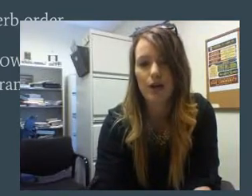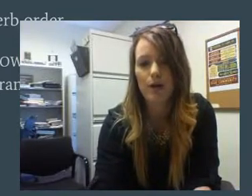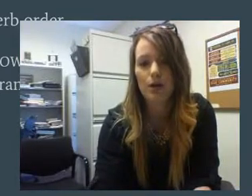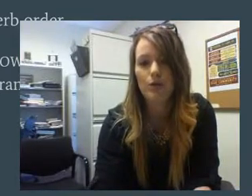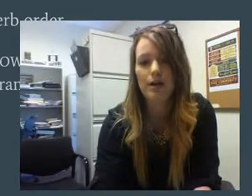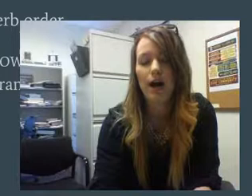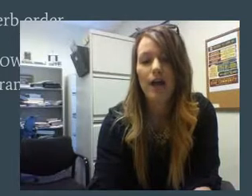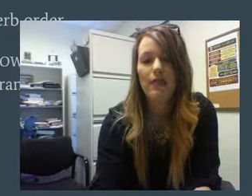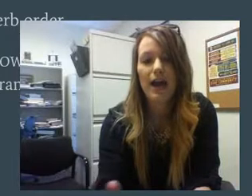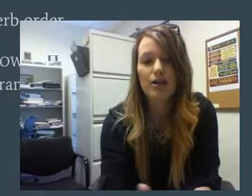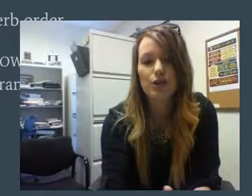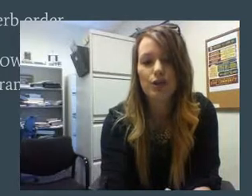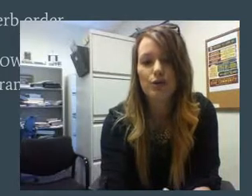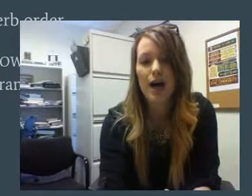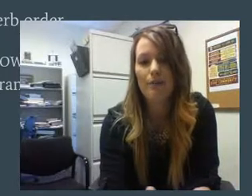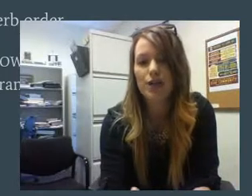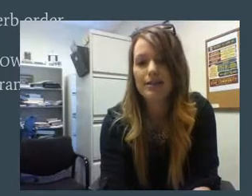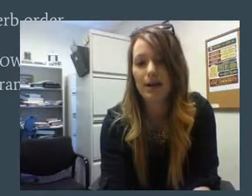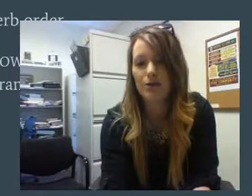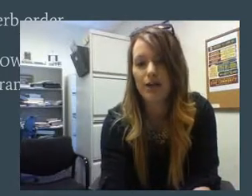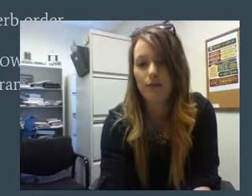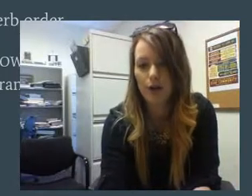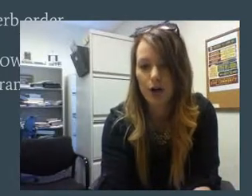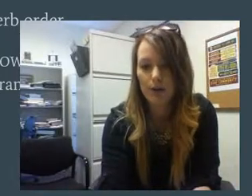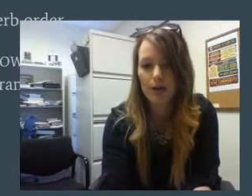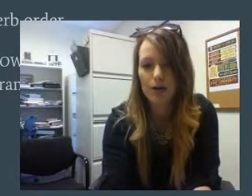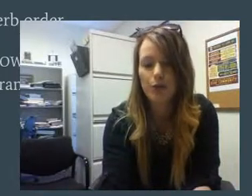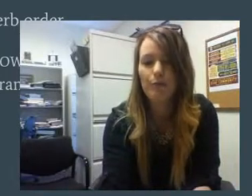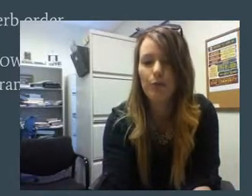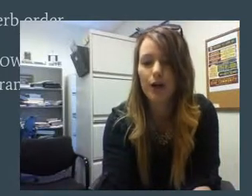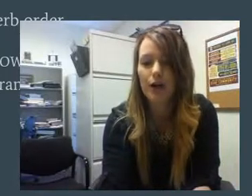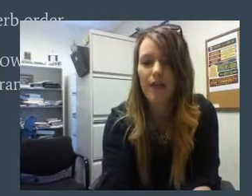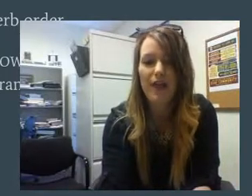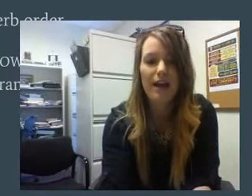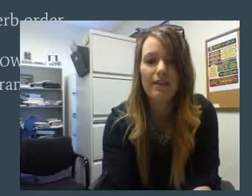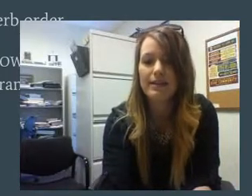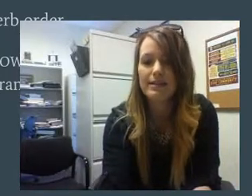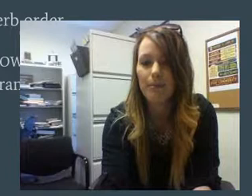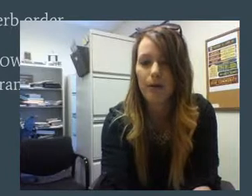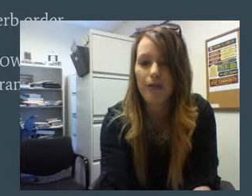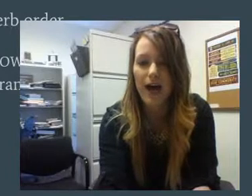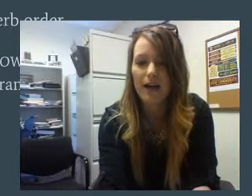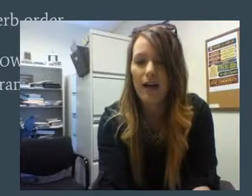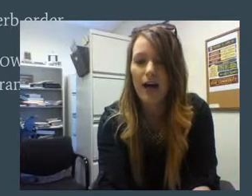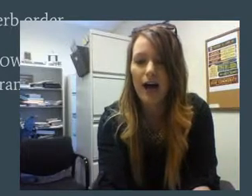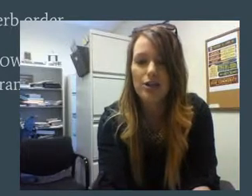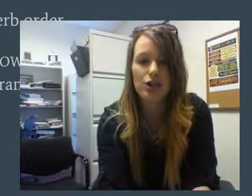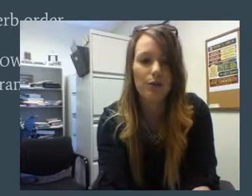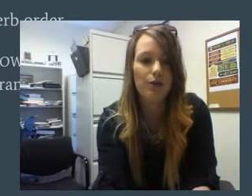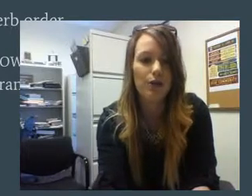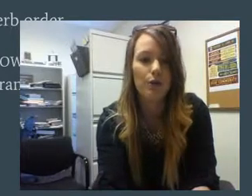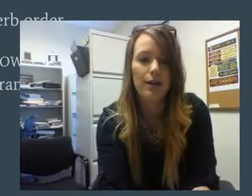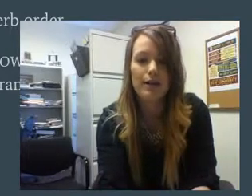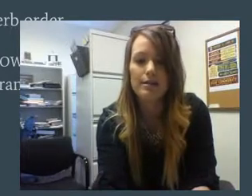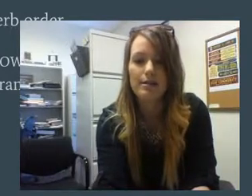structure that we use, they actually use object-subject-verb. So, we've been working on that. The example that I